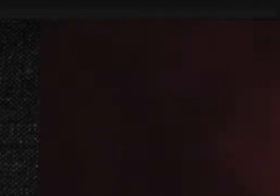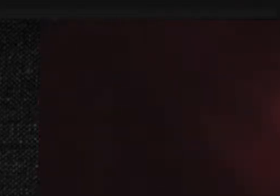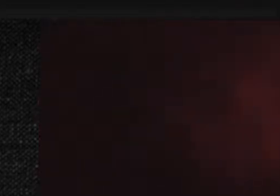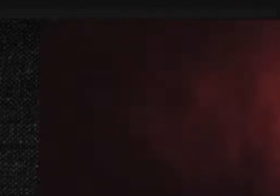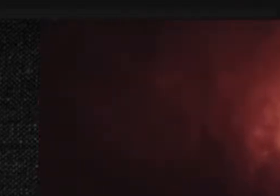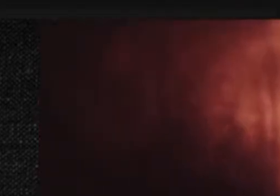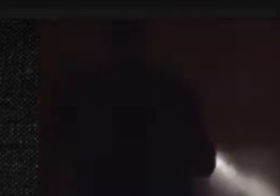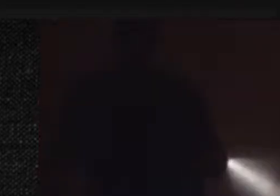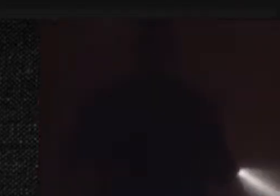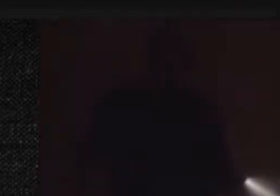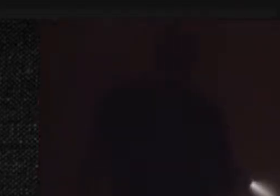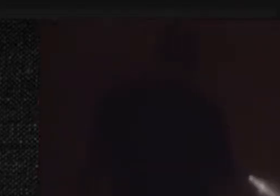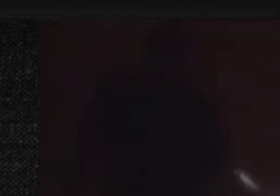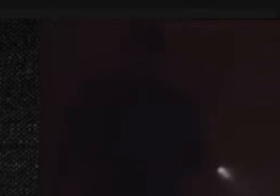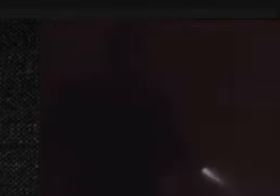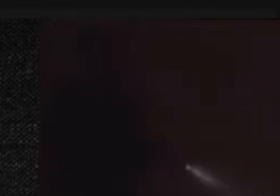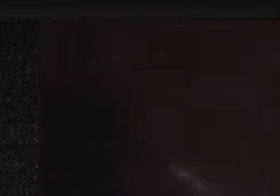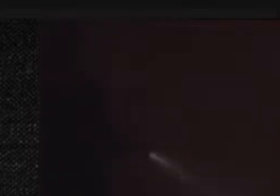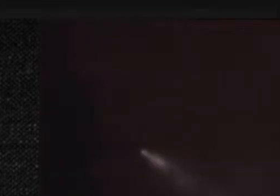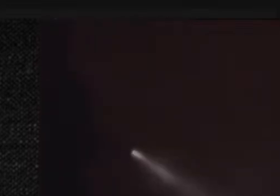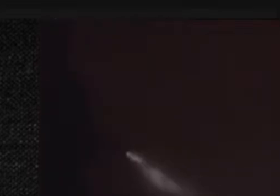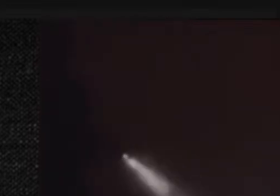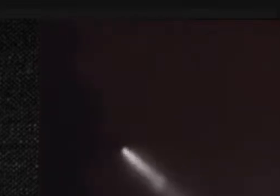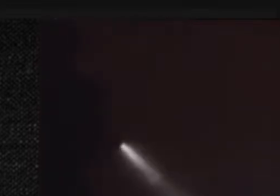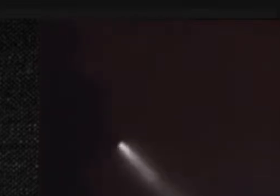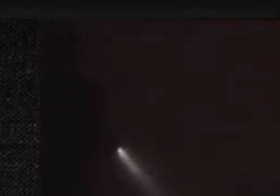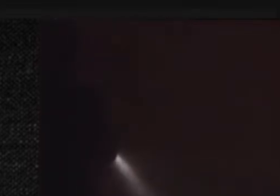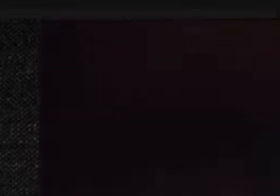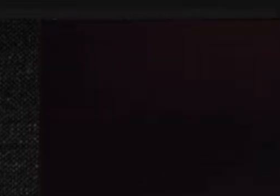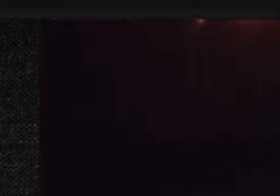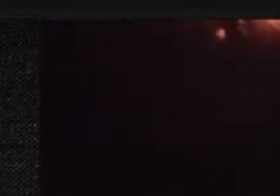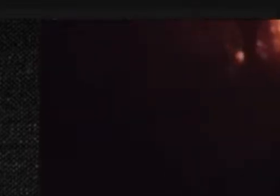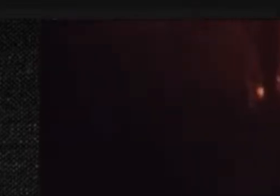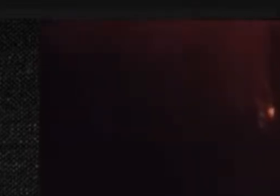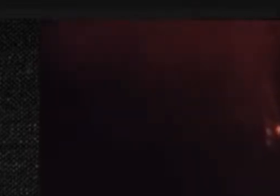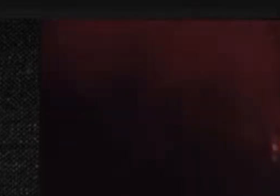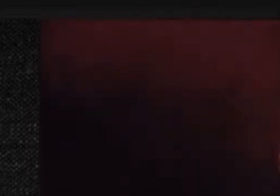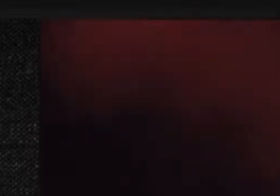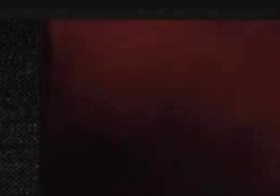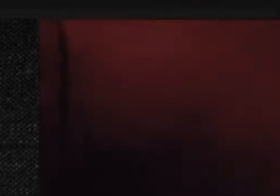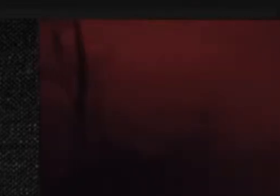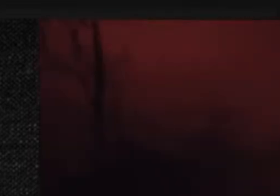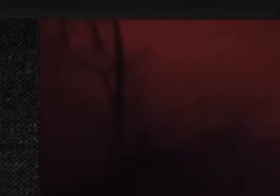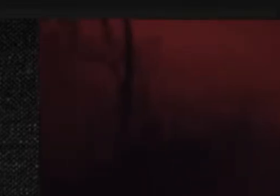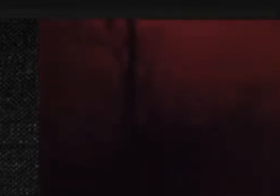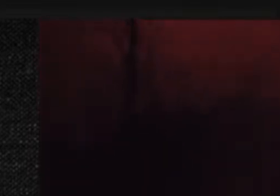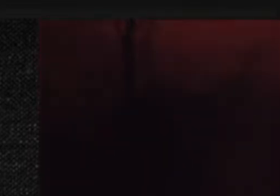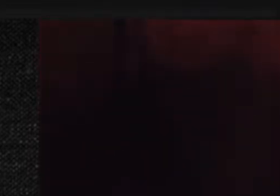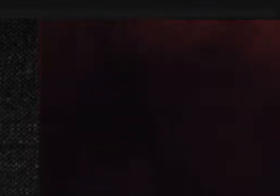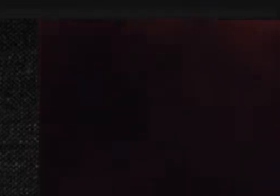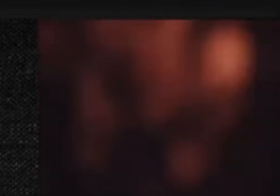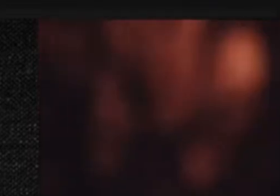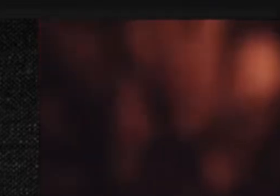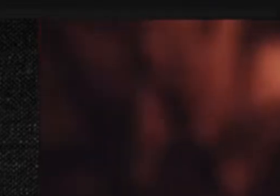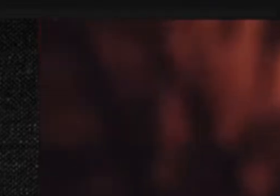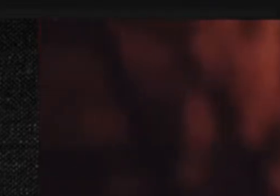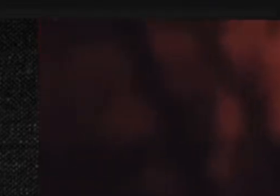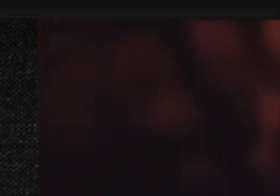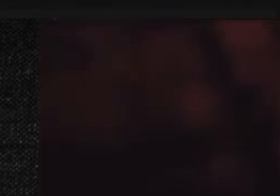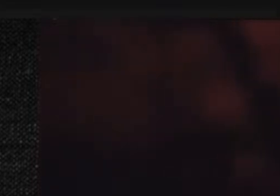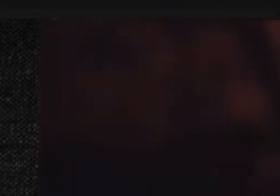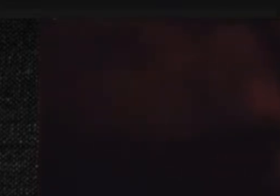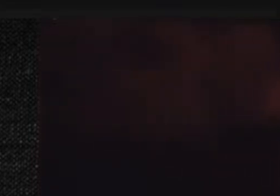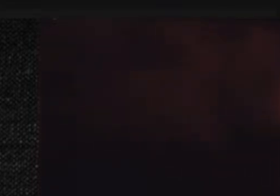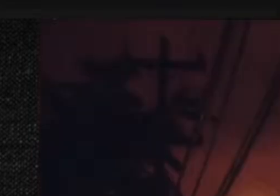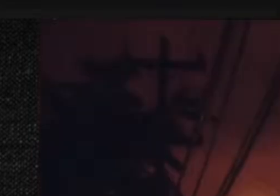The first 3 weeks of the eruption here in Hawaii, crazy things would happen in the middle of the night. A new fissure would open up and it would threaten a new